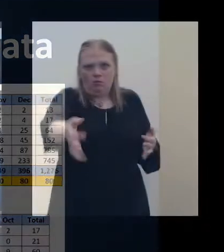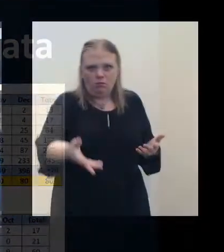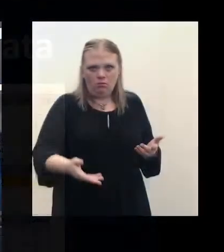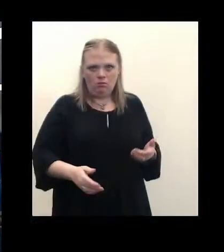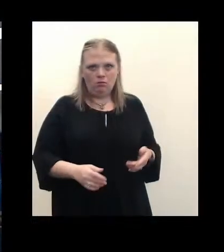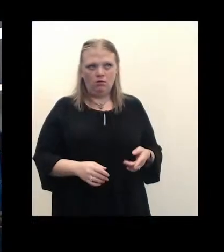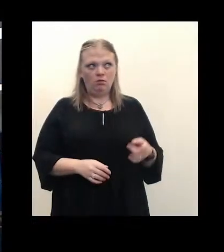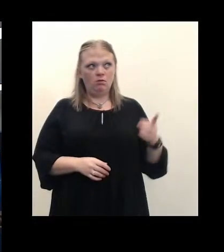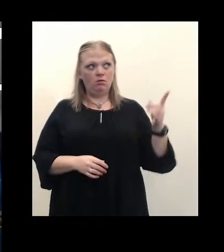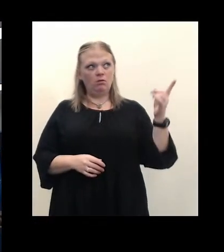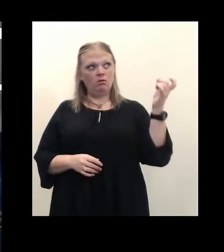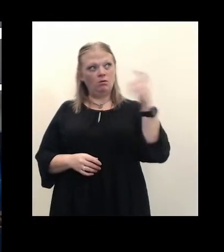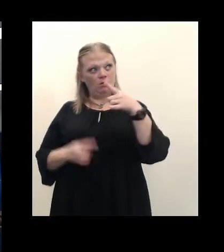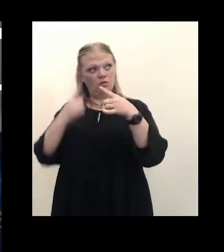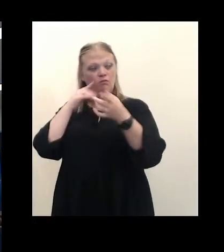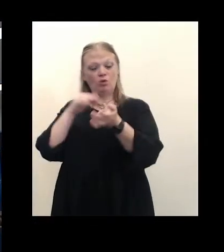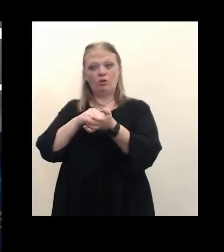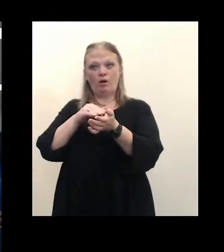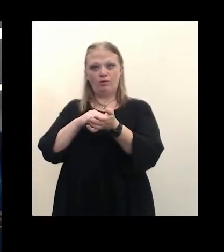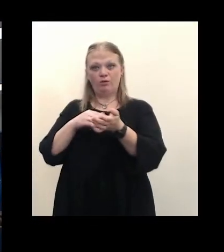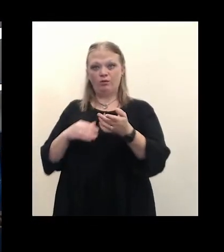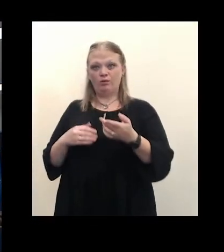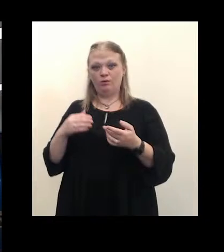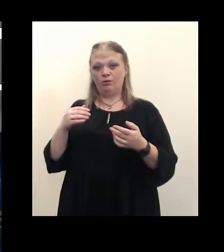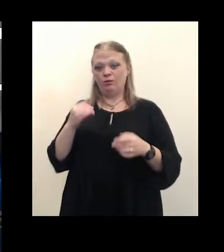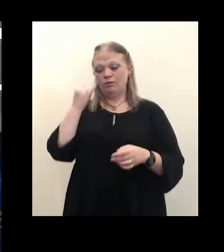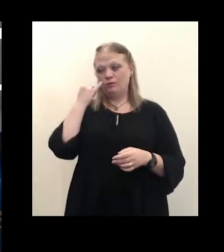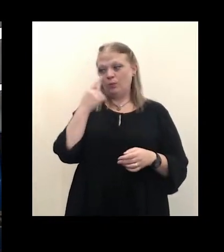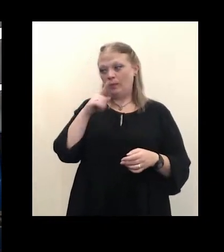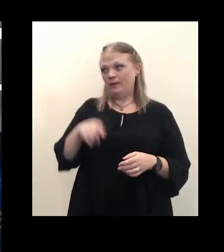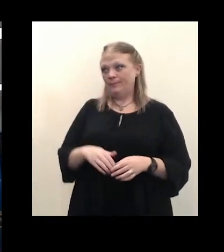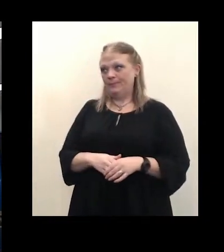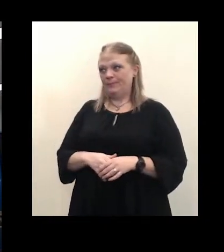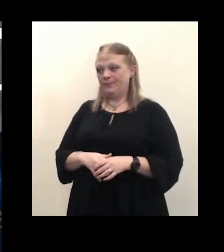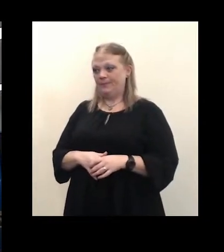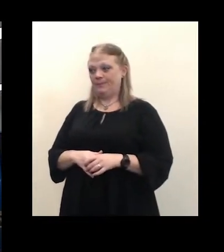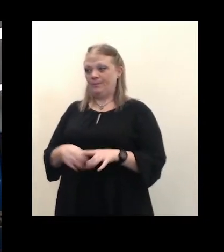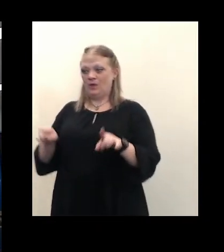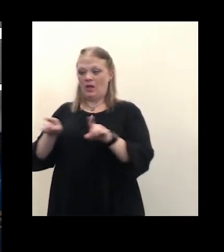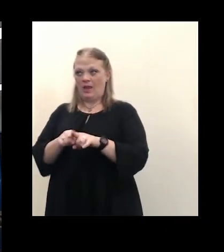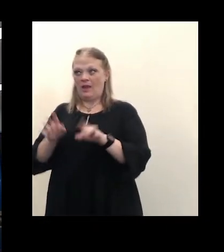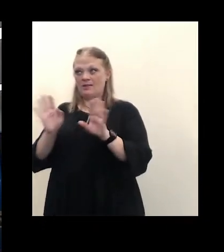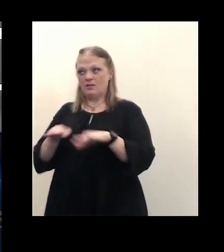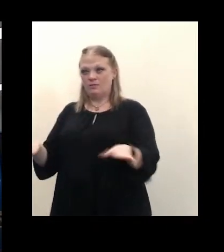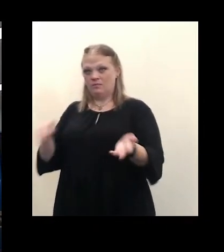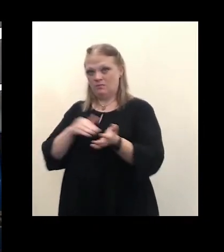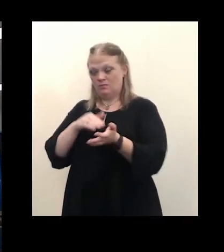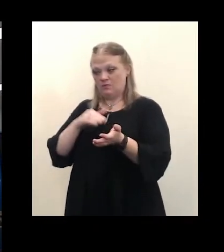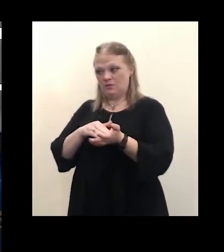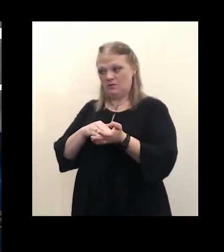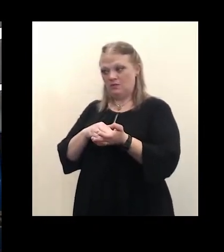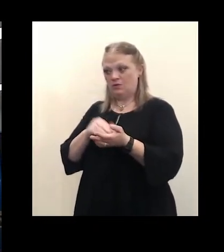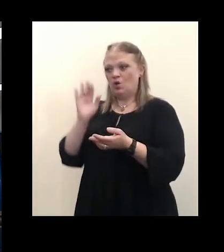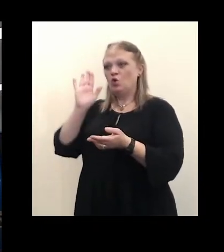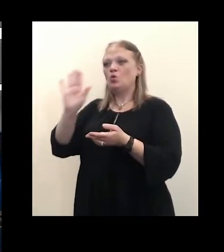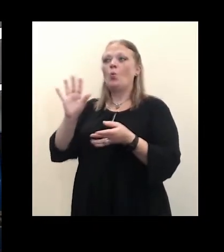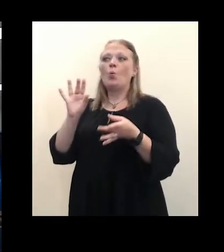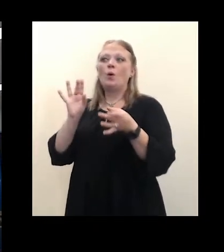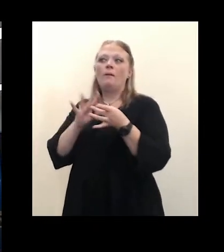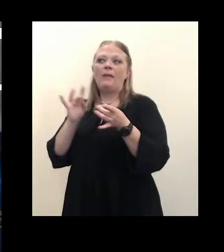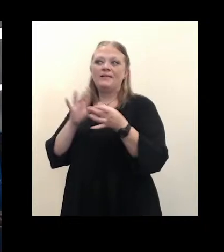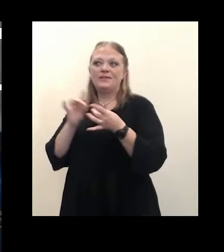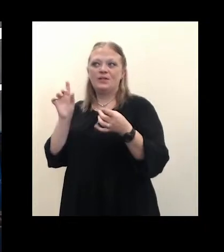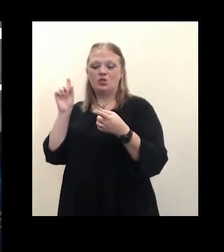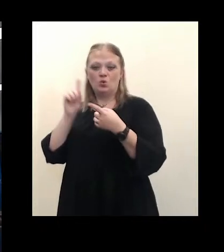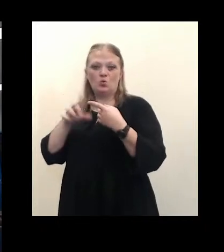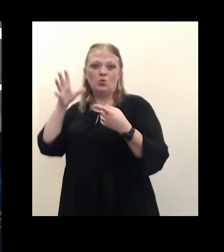is actually for Dr. Bruce, if you could. As a pediatrician, what would your messaging be to